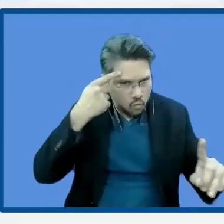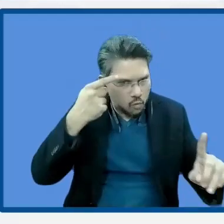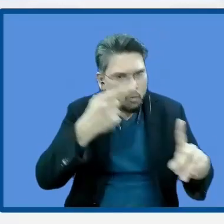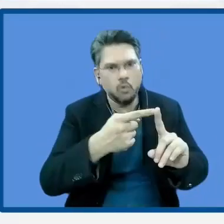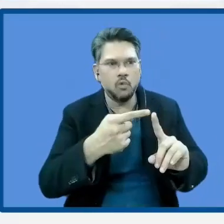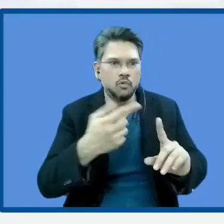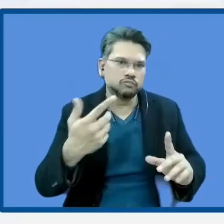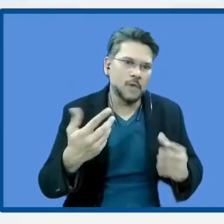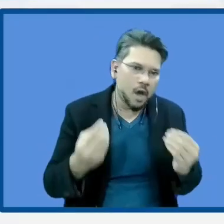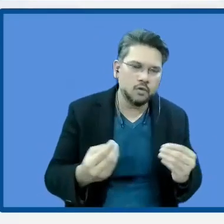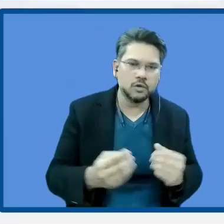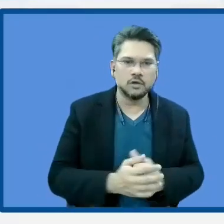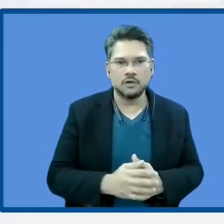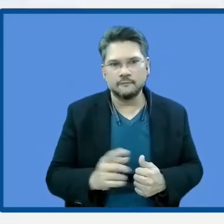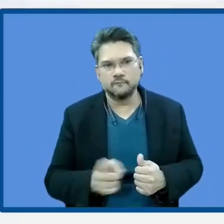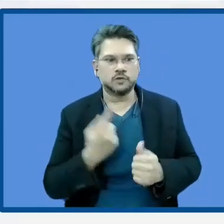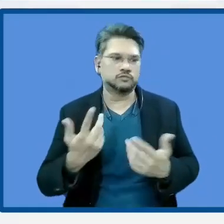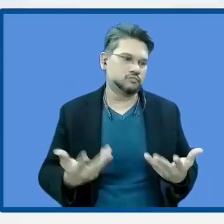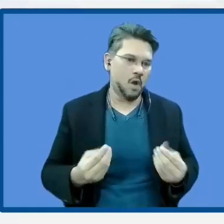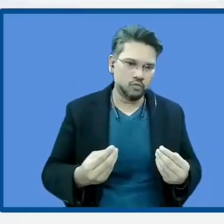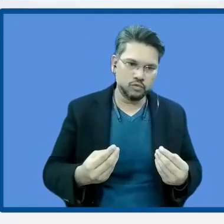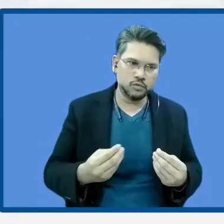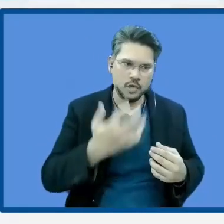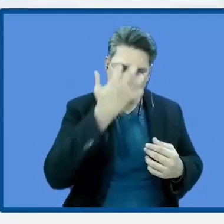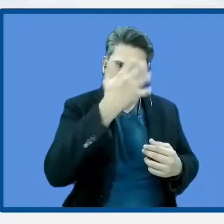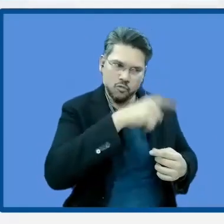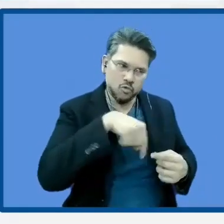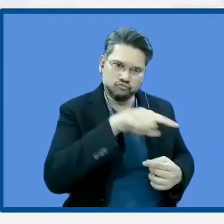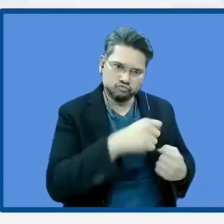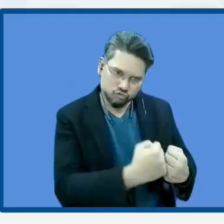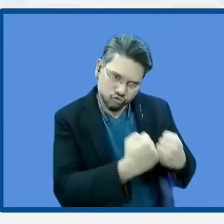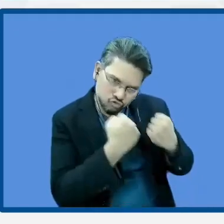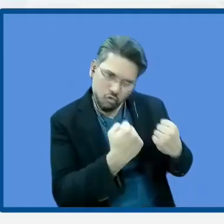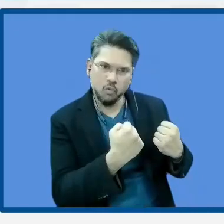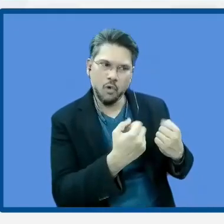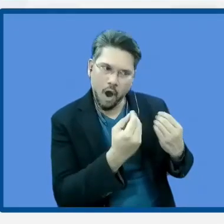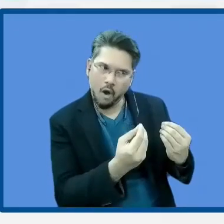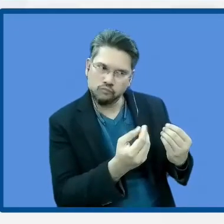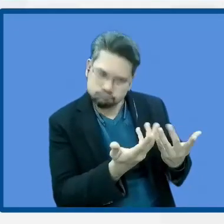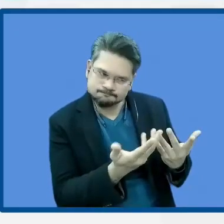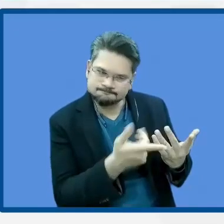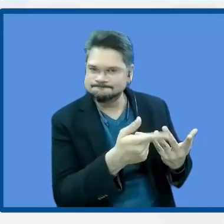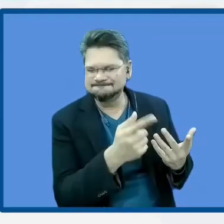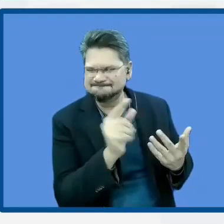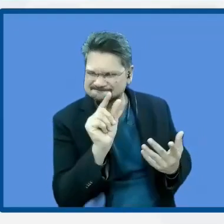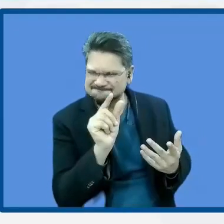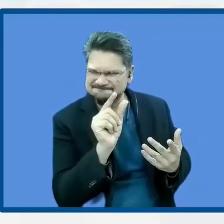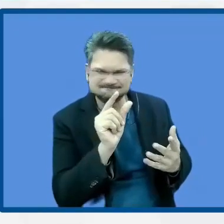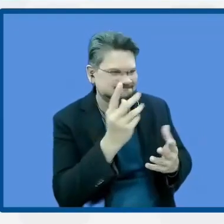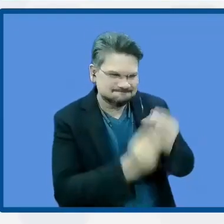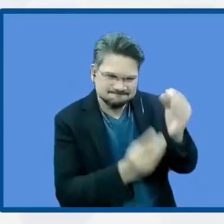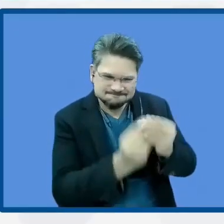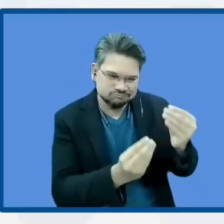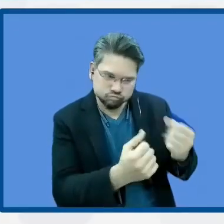all, to strengthen governance, that's still lacking strength, investment